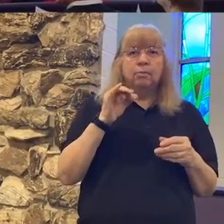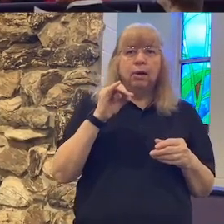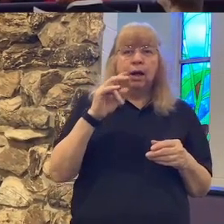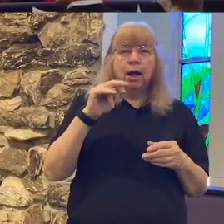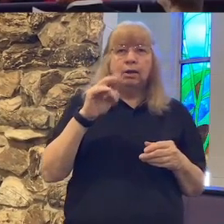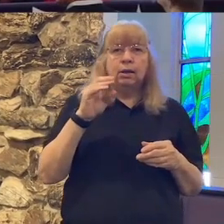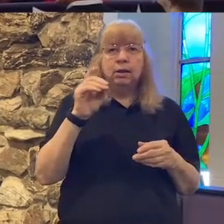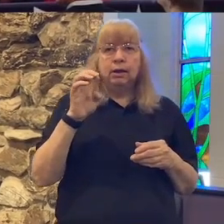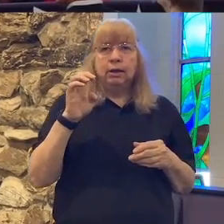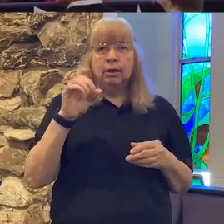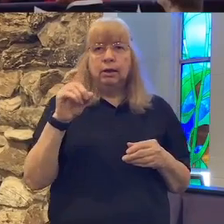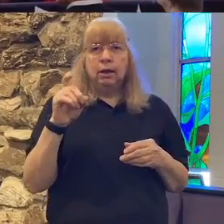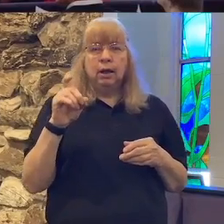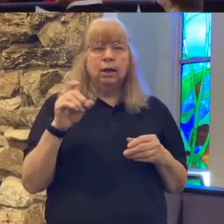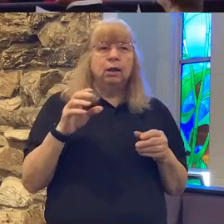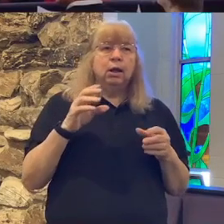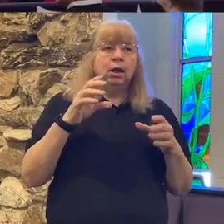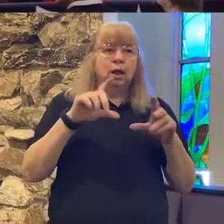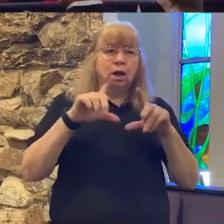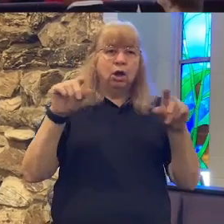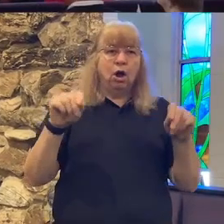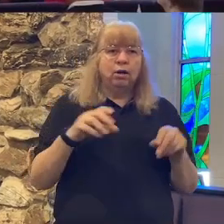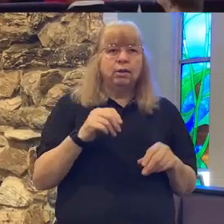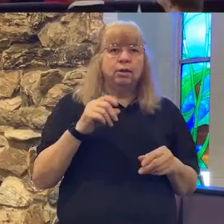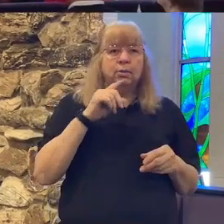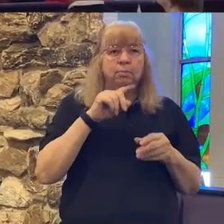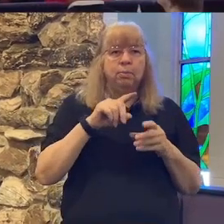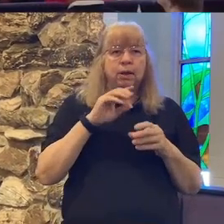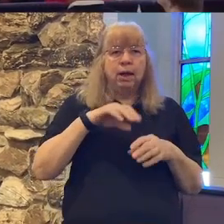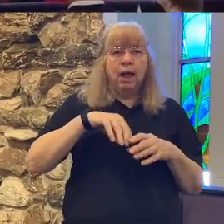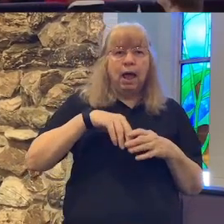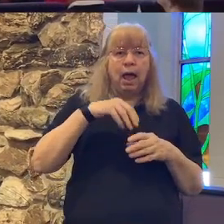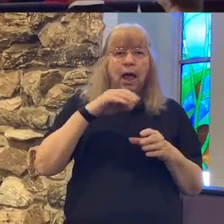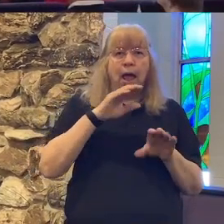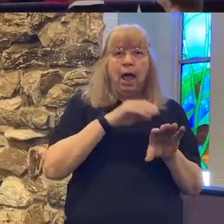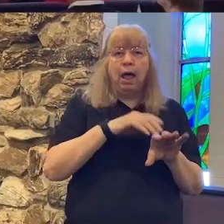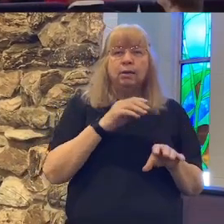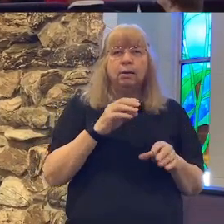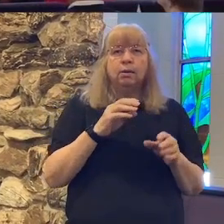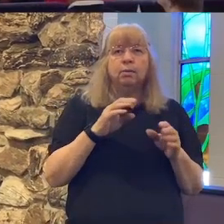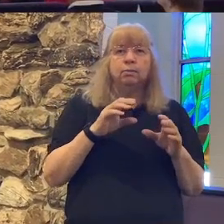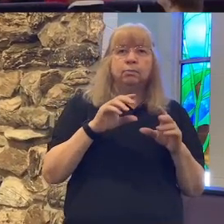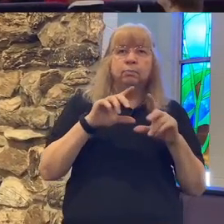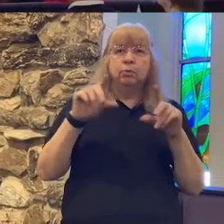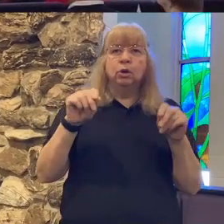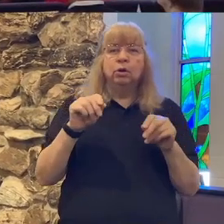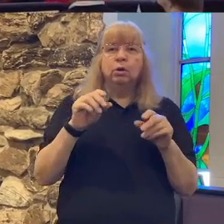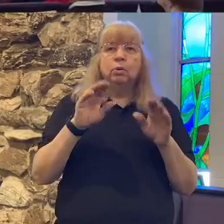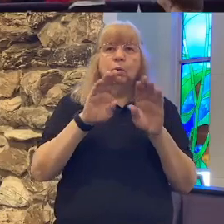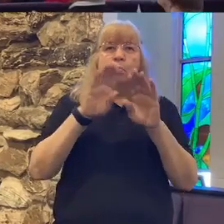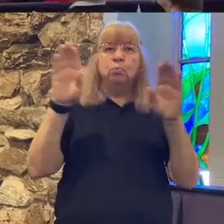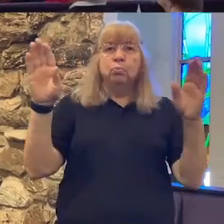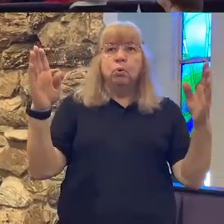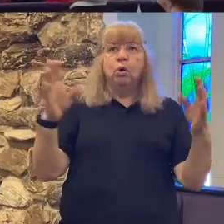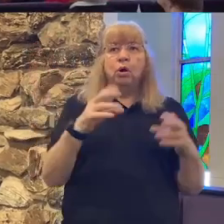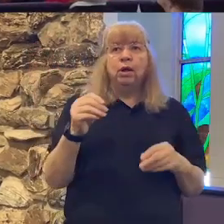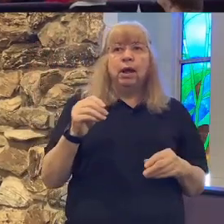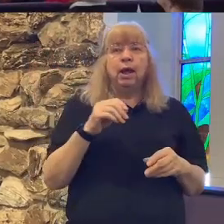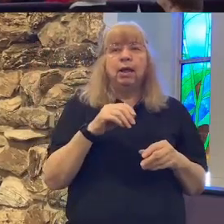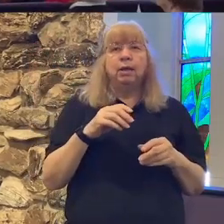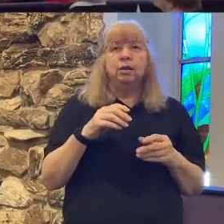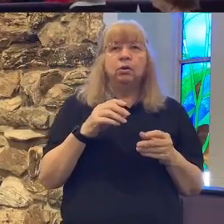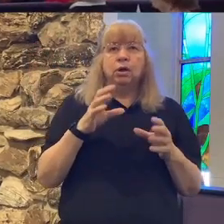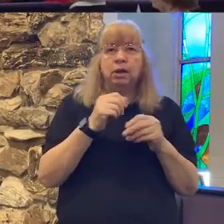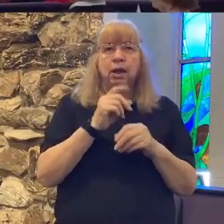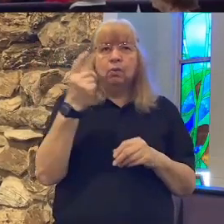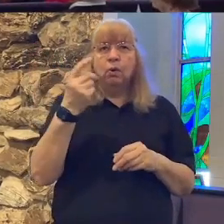they are going to be out by the bulletin board at the welcome area. And you can take one home